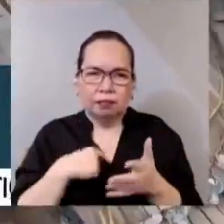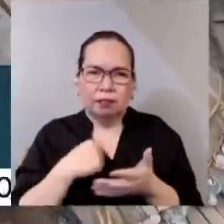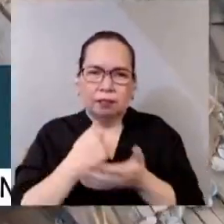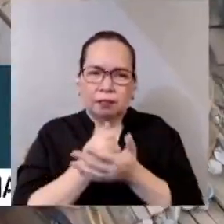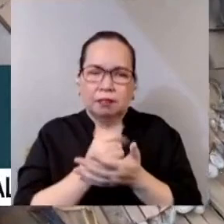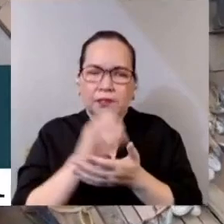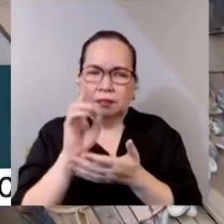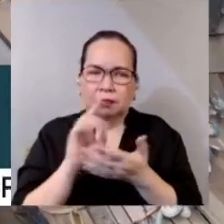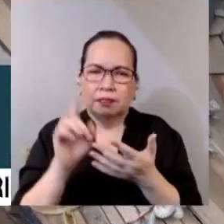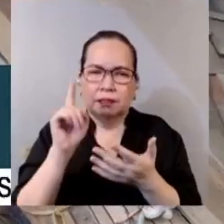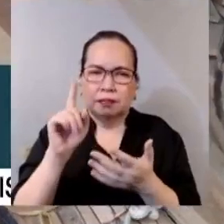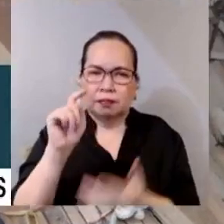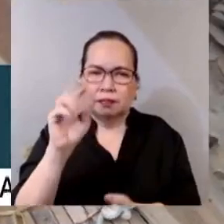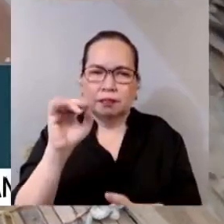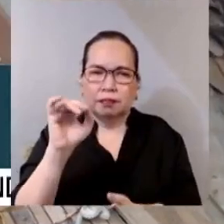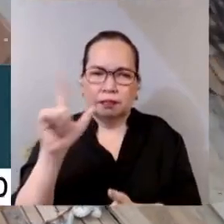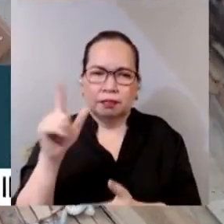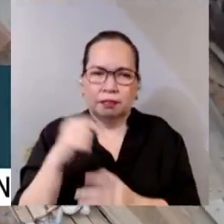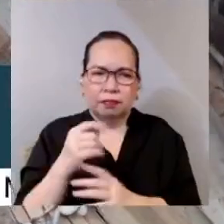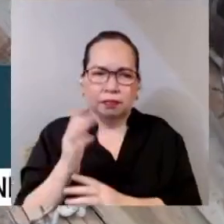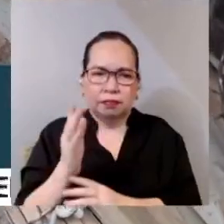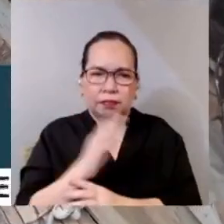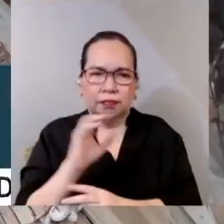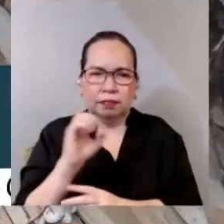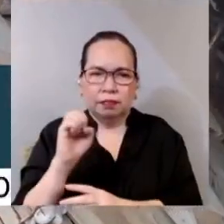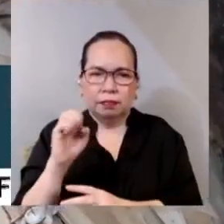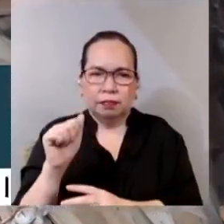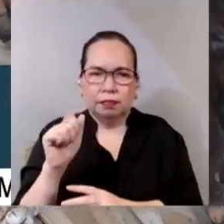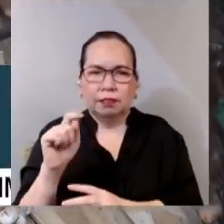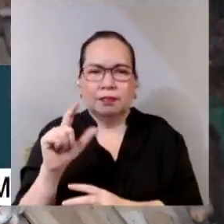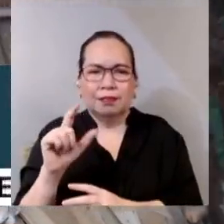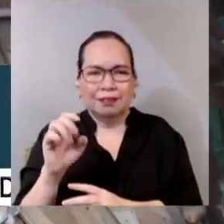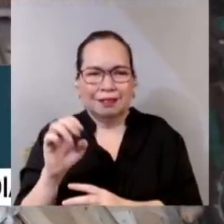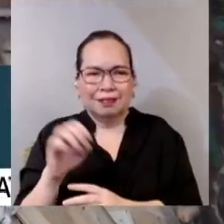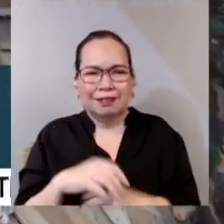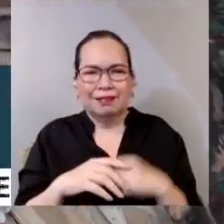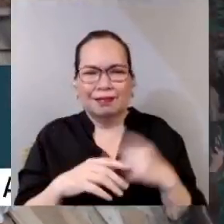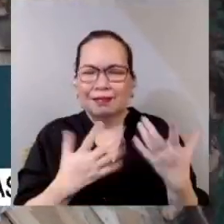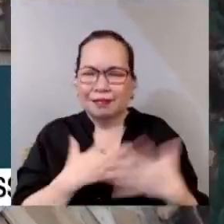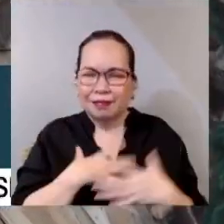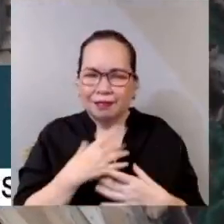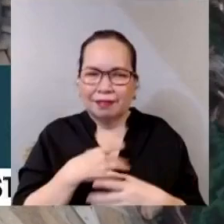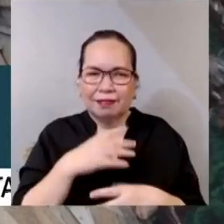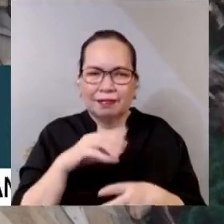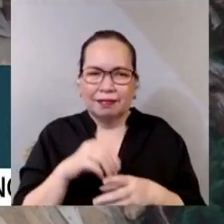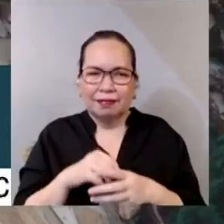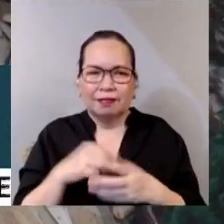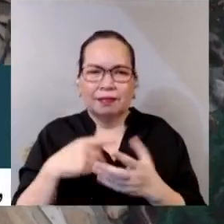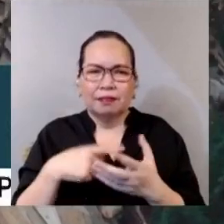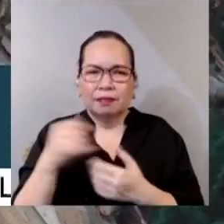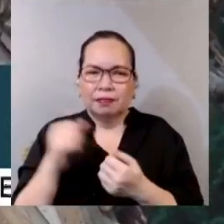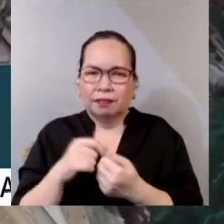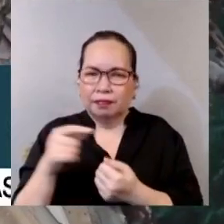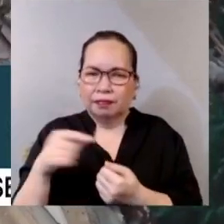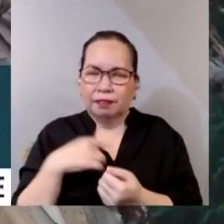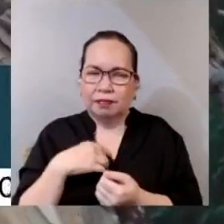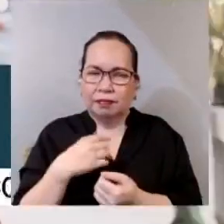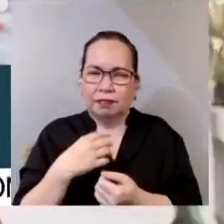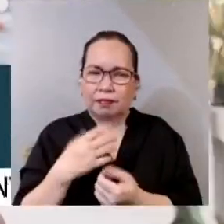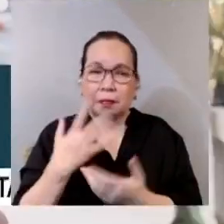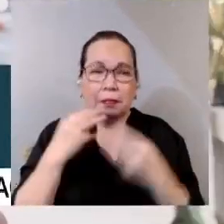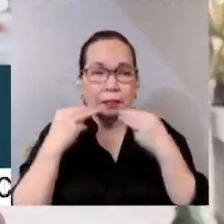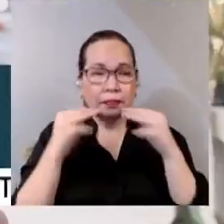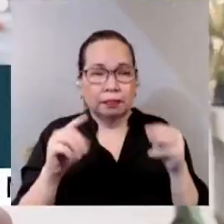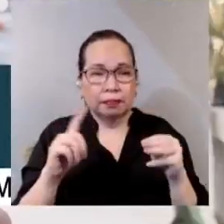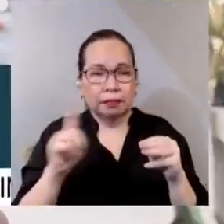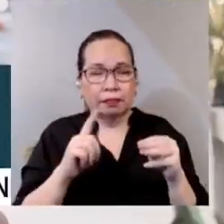Seattle. I wanted to do this project with Thomas because the message that he's bringing of saving the planet